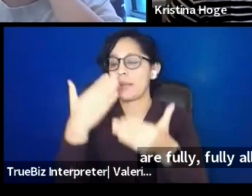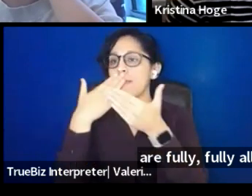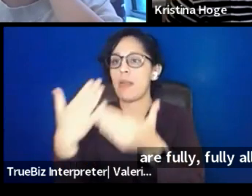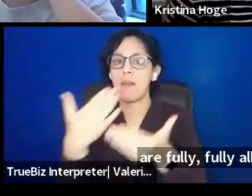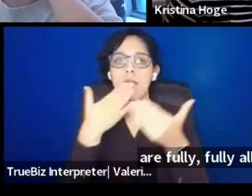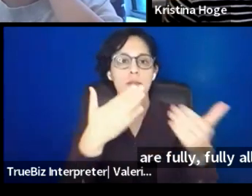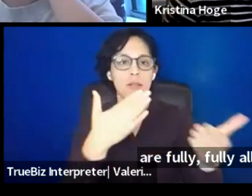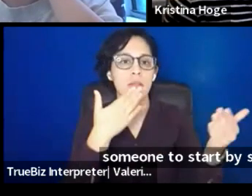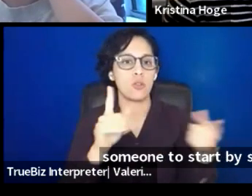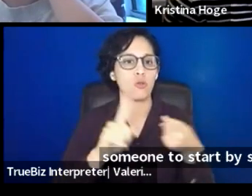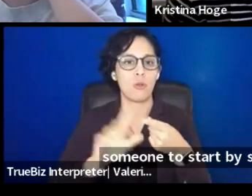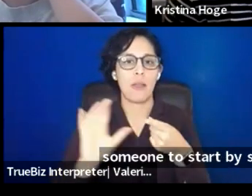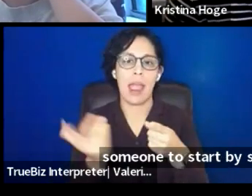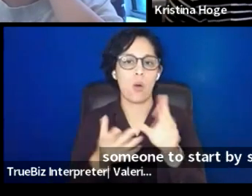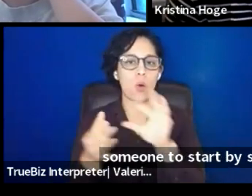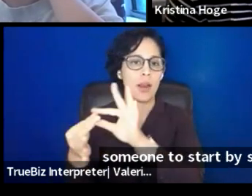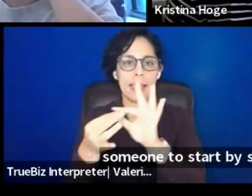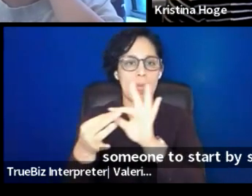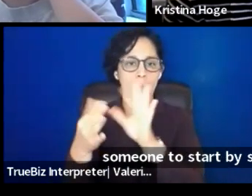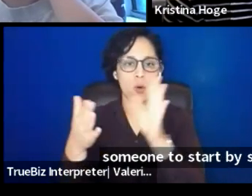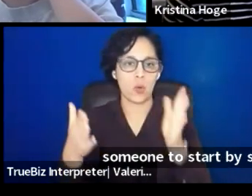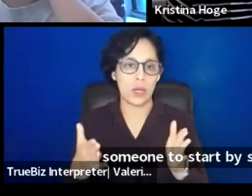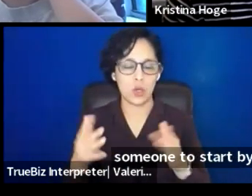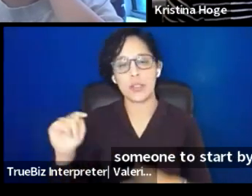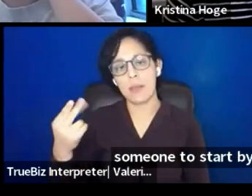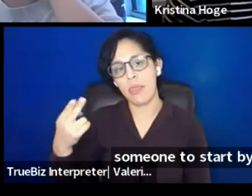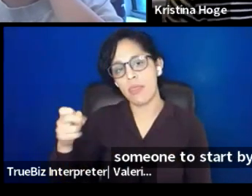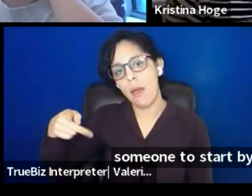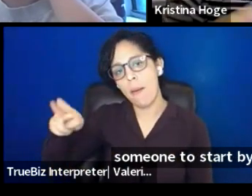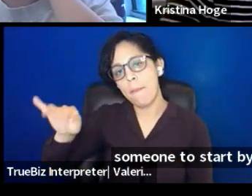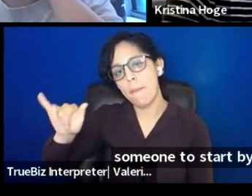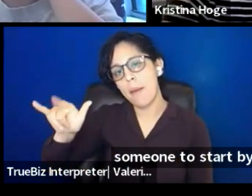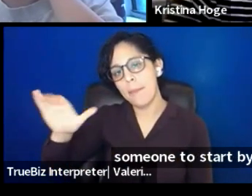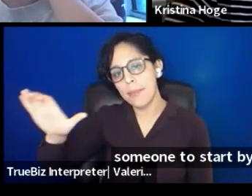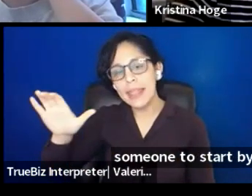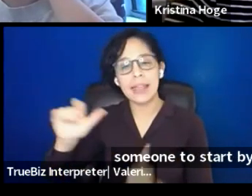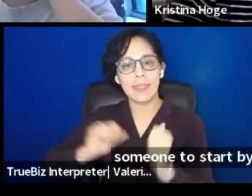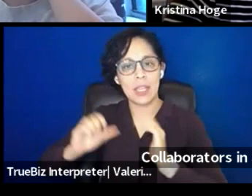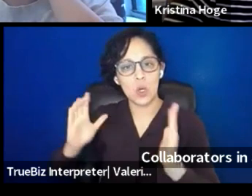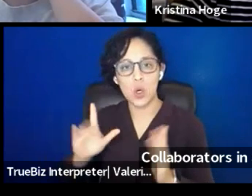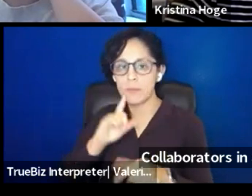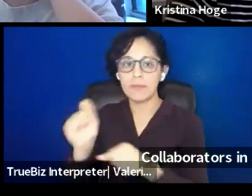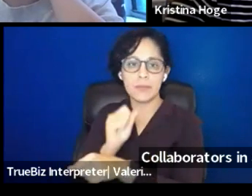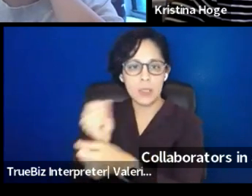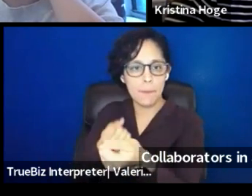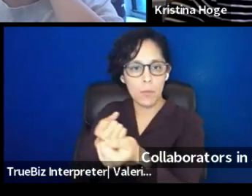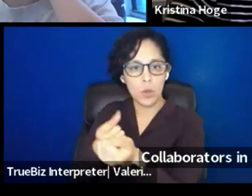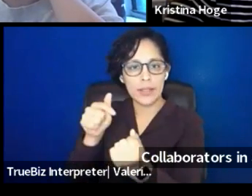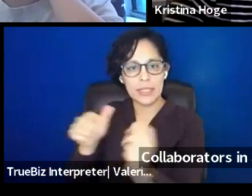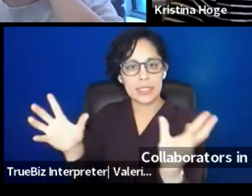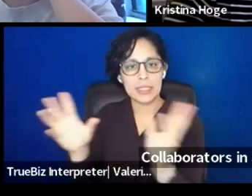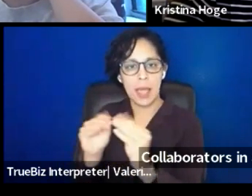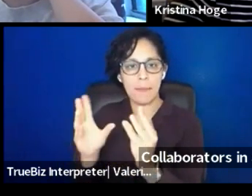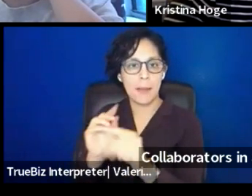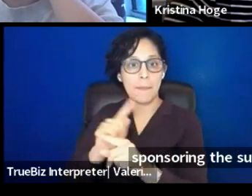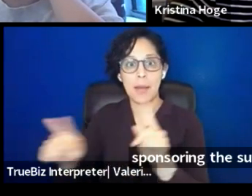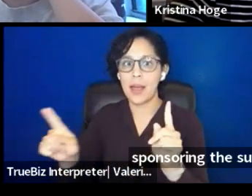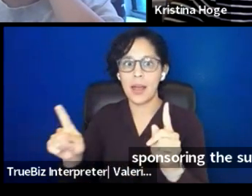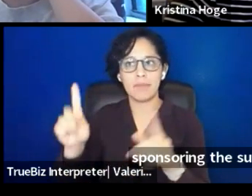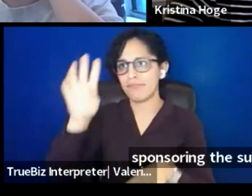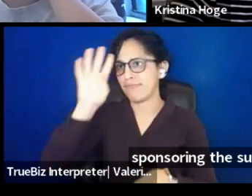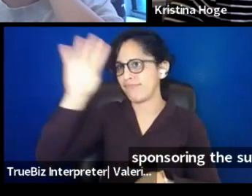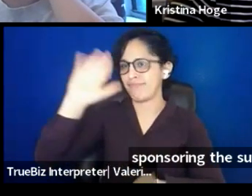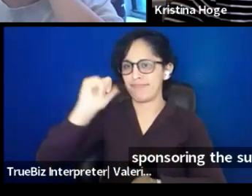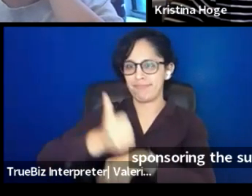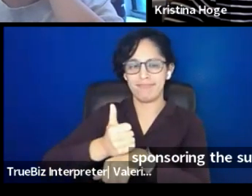our collaborators in this space, the Public Theater, for sponsoring the summit, but also creating a dream come true